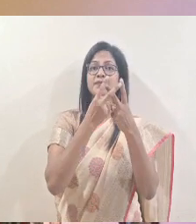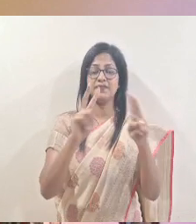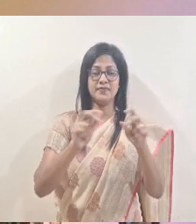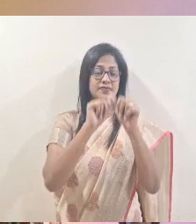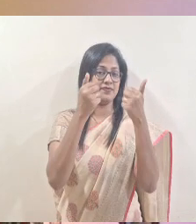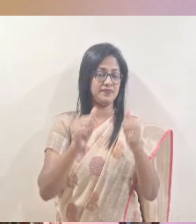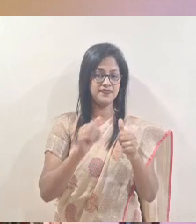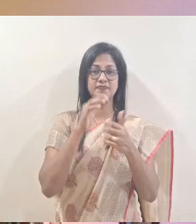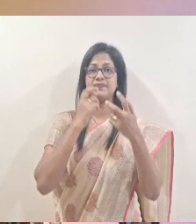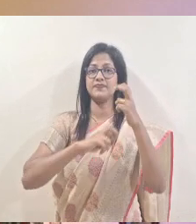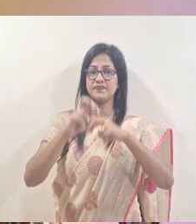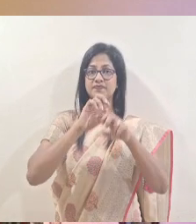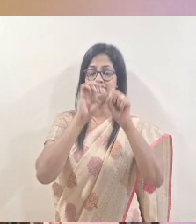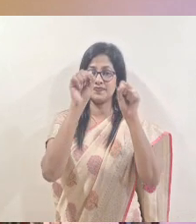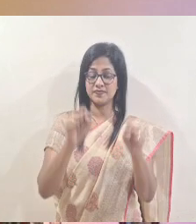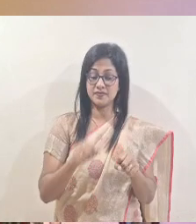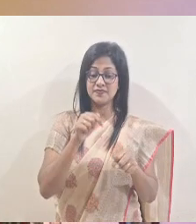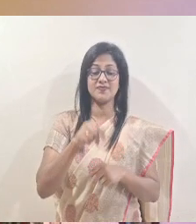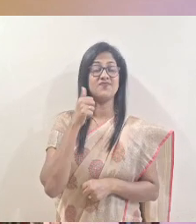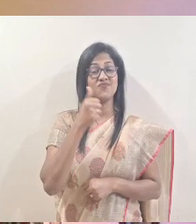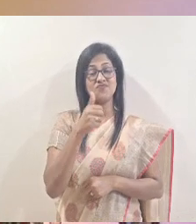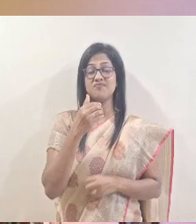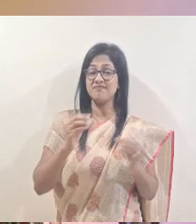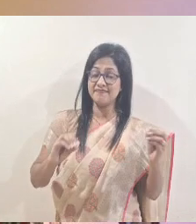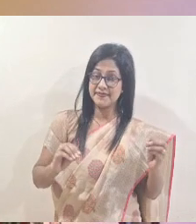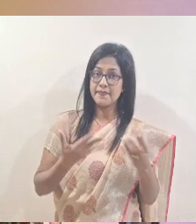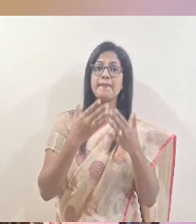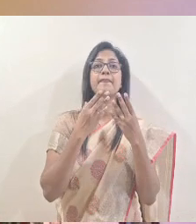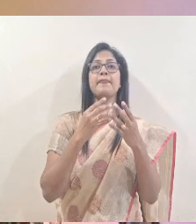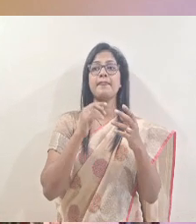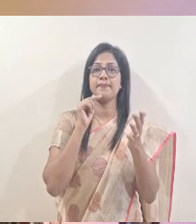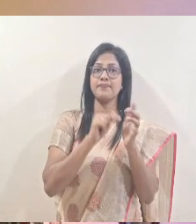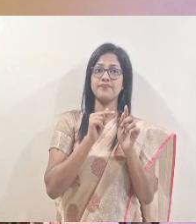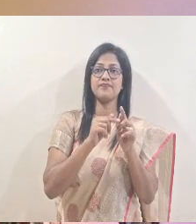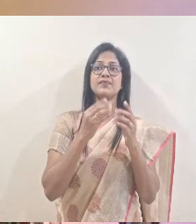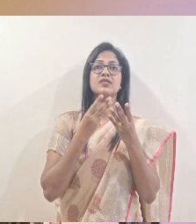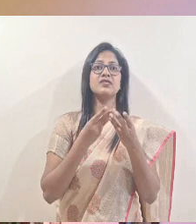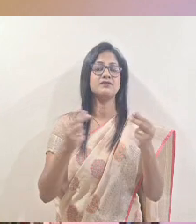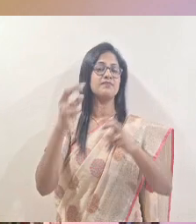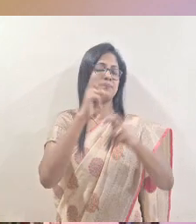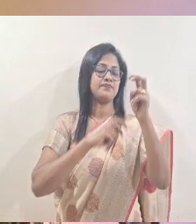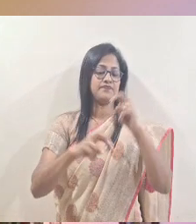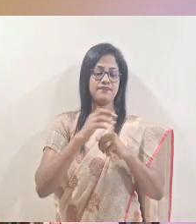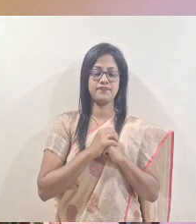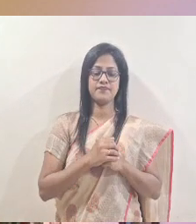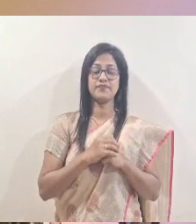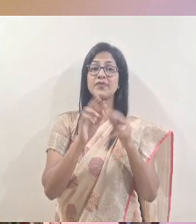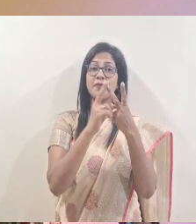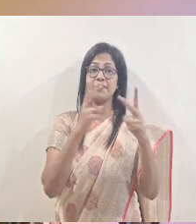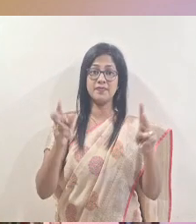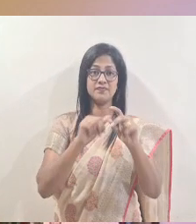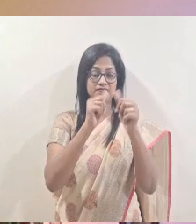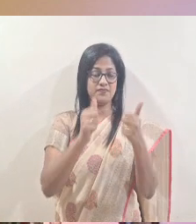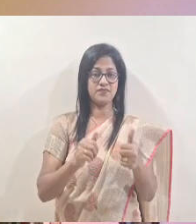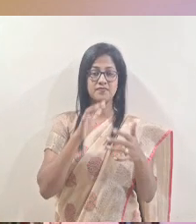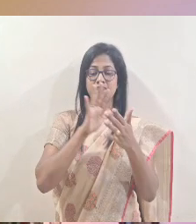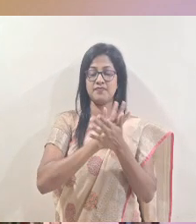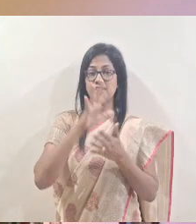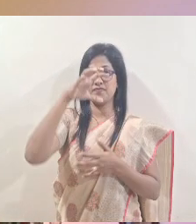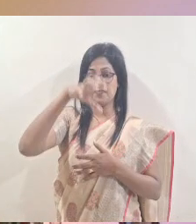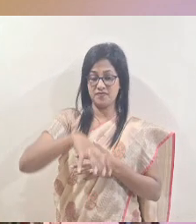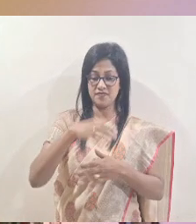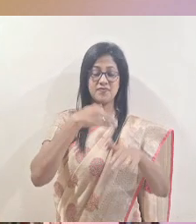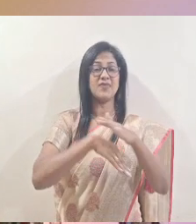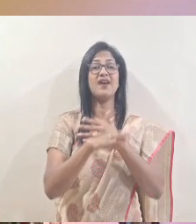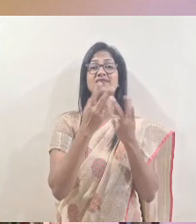multimodal transportation system, is a good starting point to ensure seamless transportation. Multimodal hubs, which